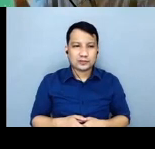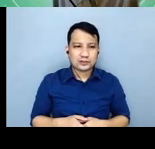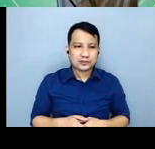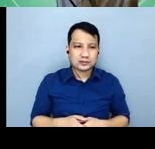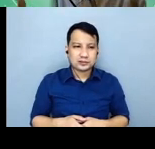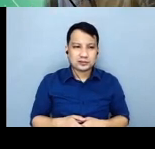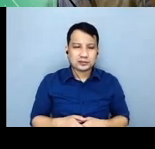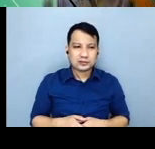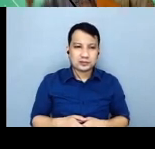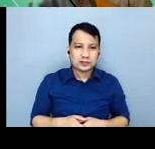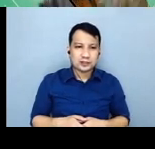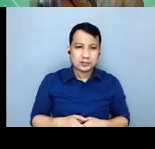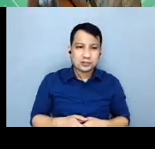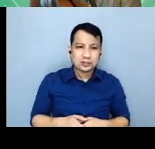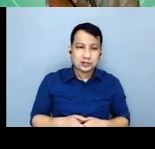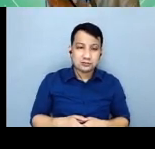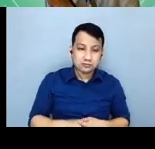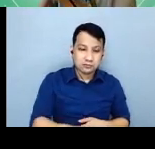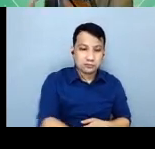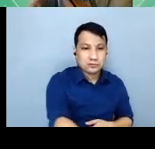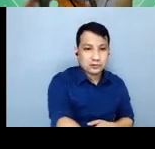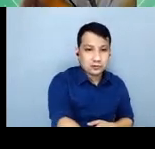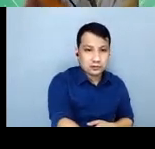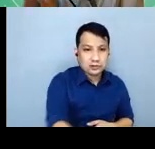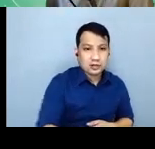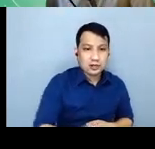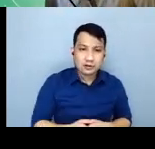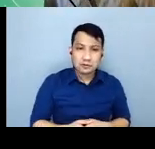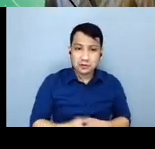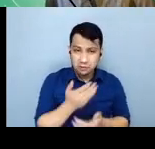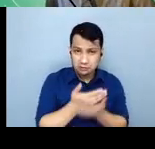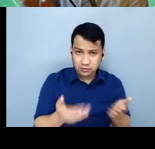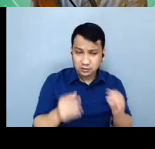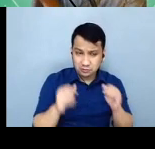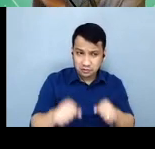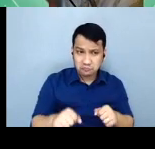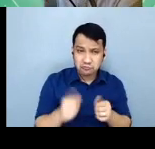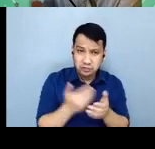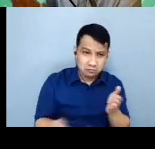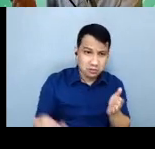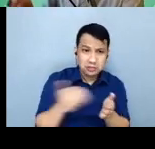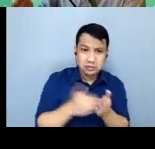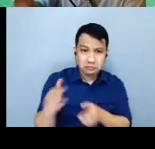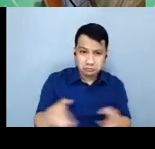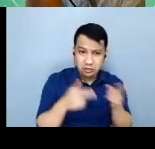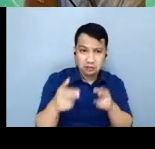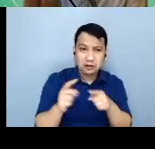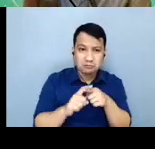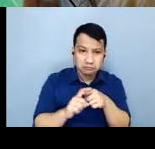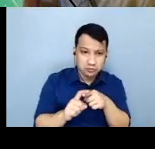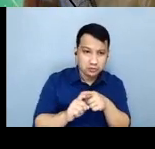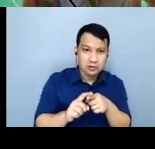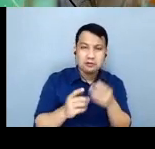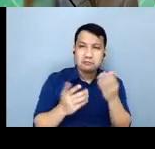the perception that there are like things that you can't make renewable, like electricity or certain things.